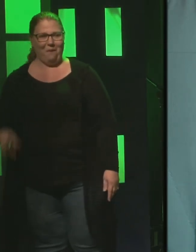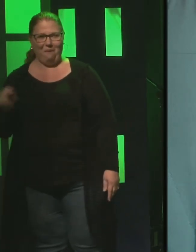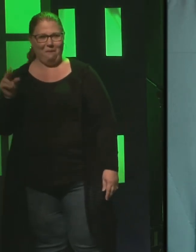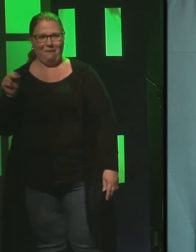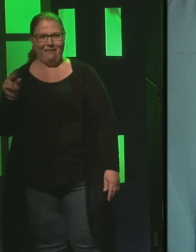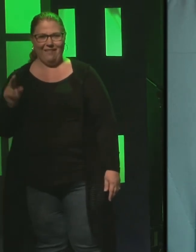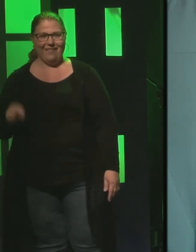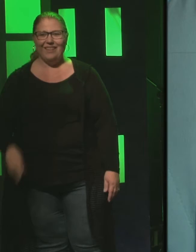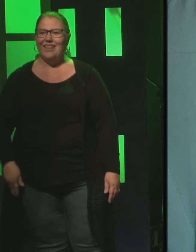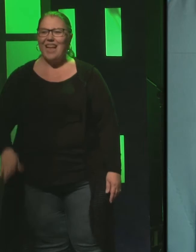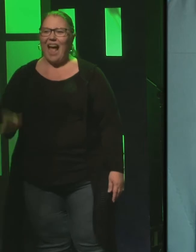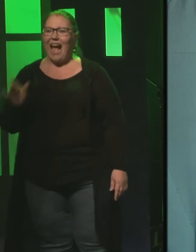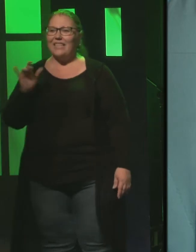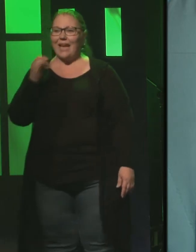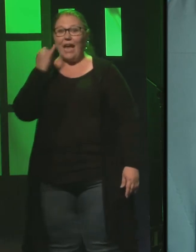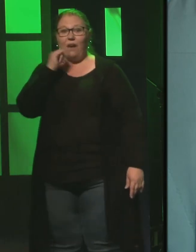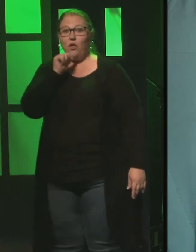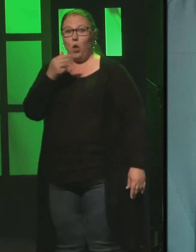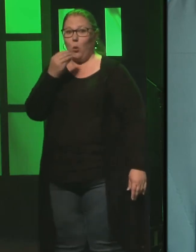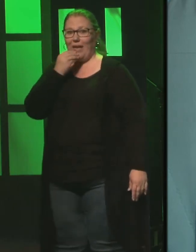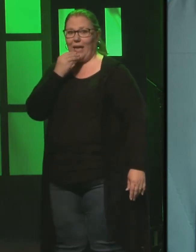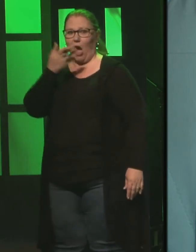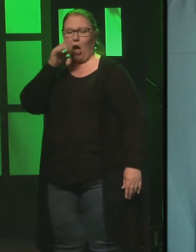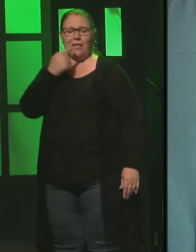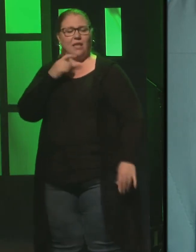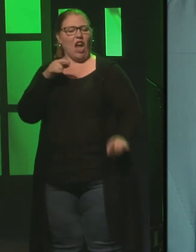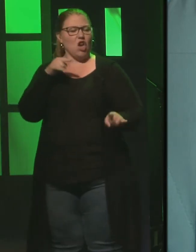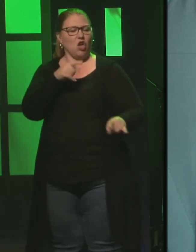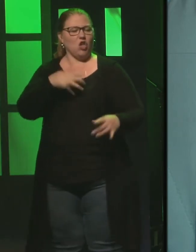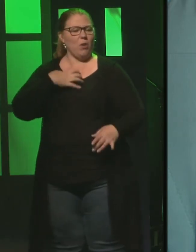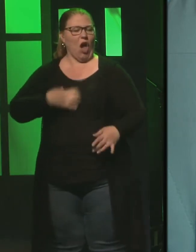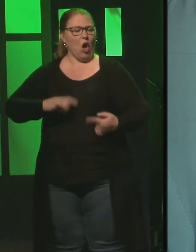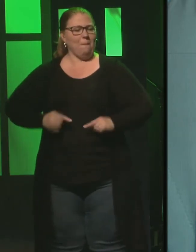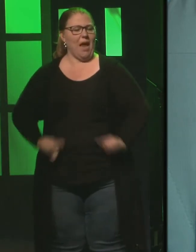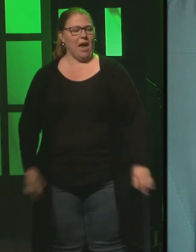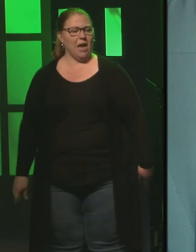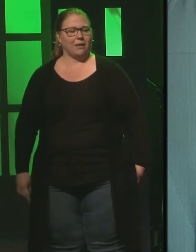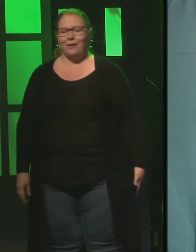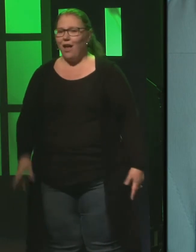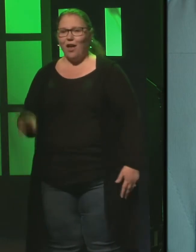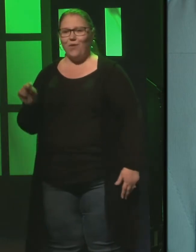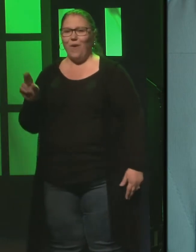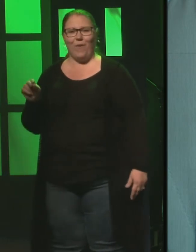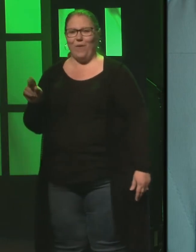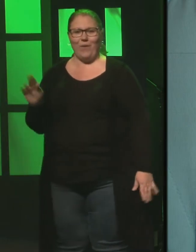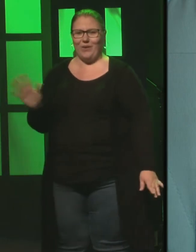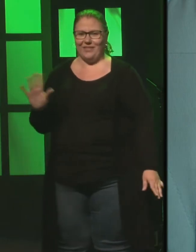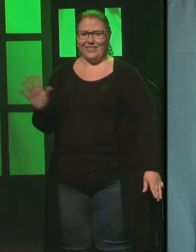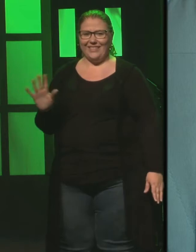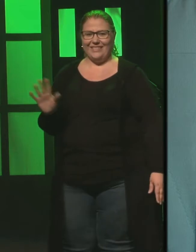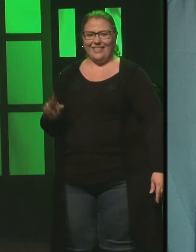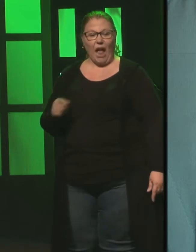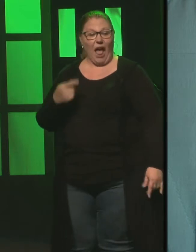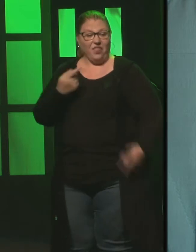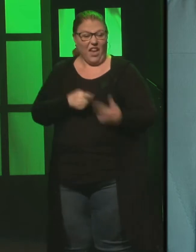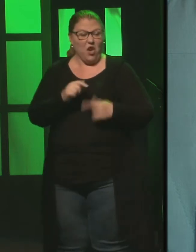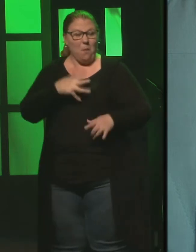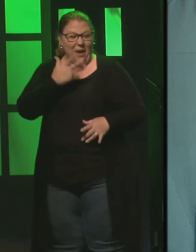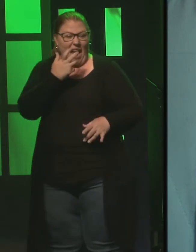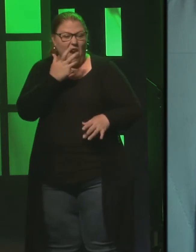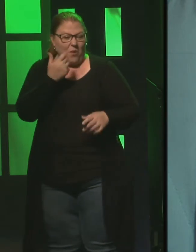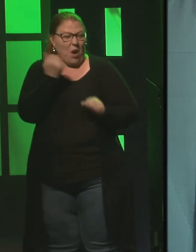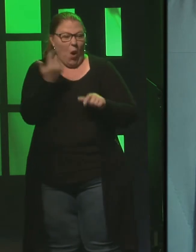No. It's not like if you don't eat, God says, I curse you with hunger pains. And you'll be hangry all